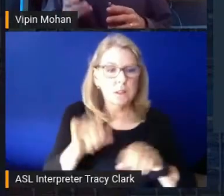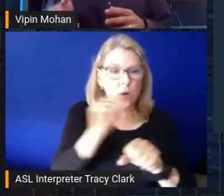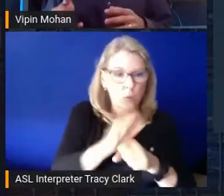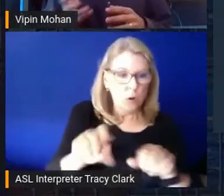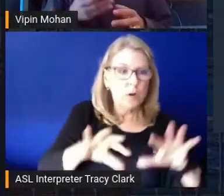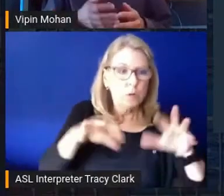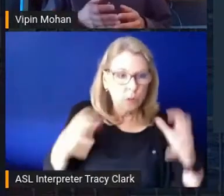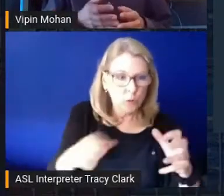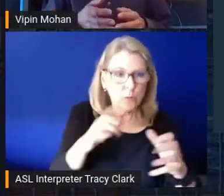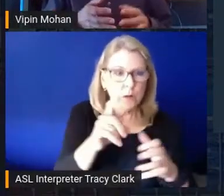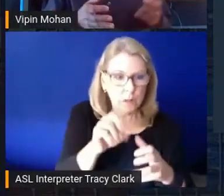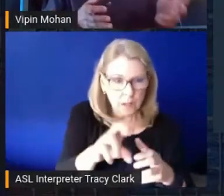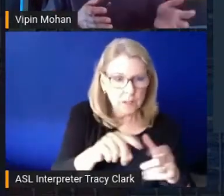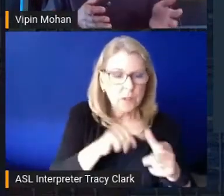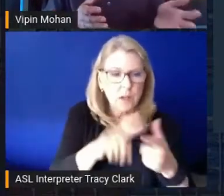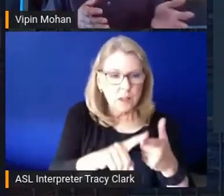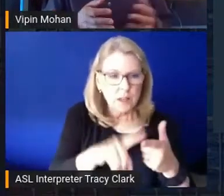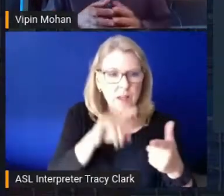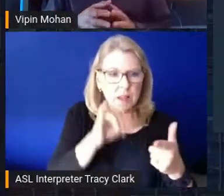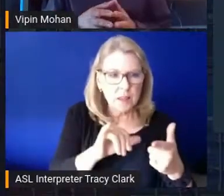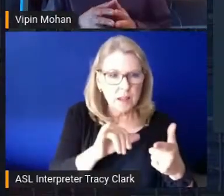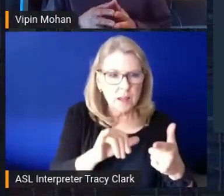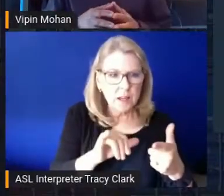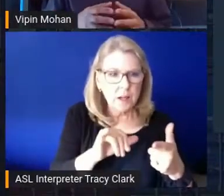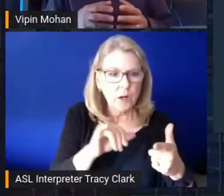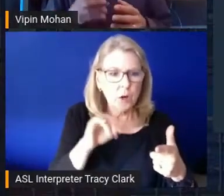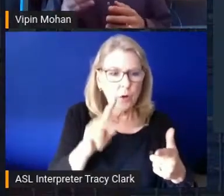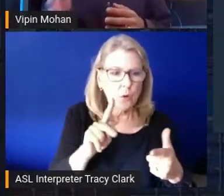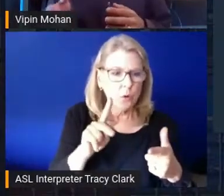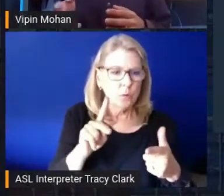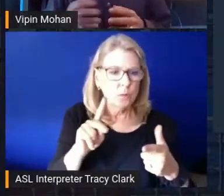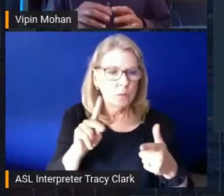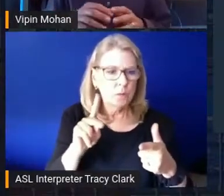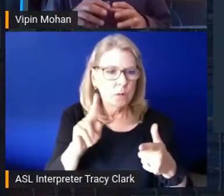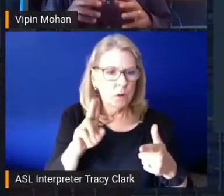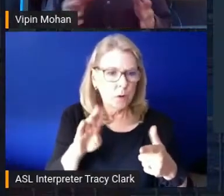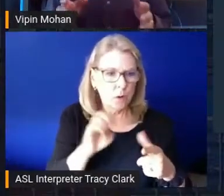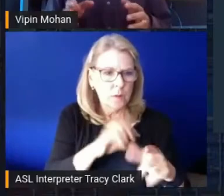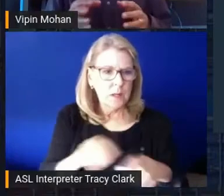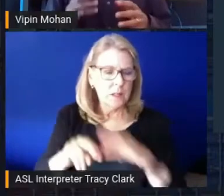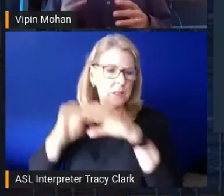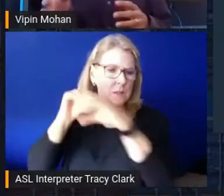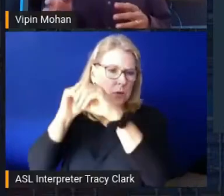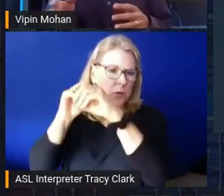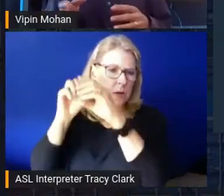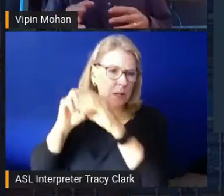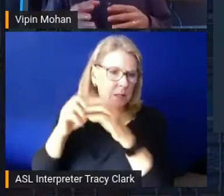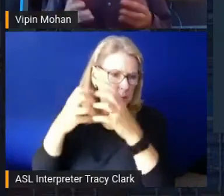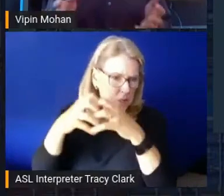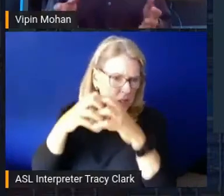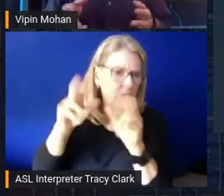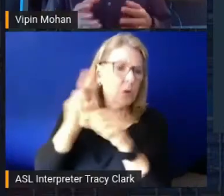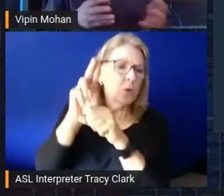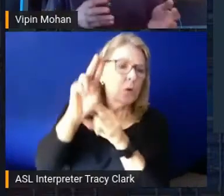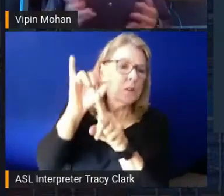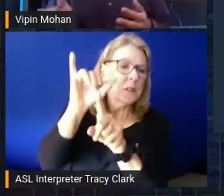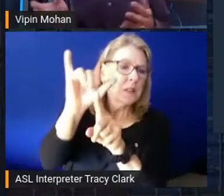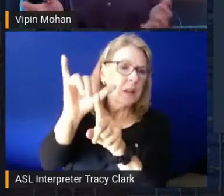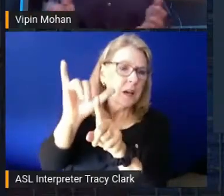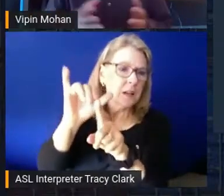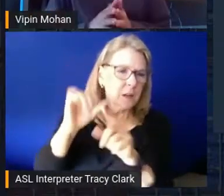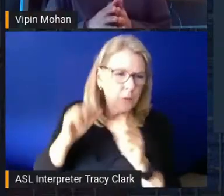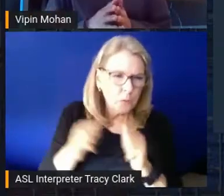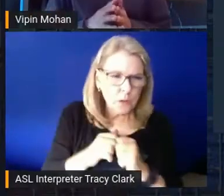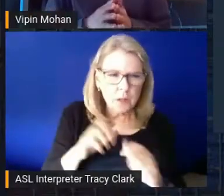file is stored on your admin machine with the RBAC admin permissions for the workload cluster. And essentially, you use that with kubectl to set up and